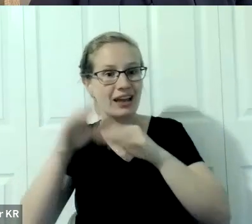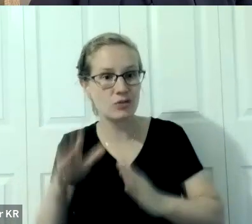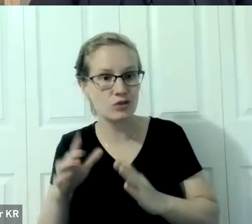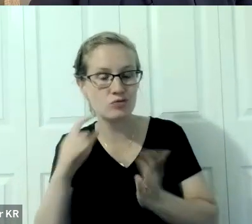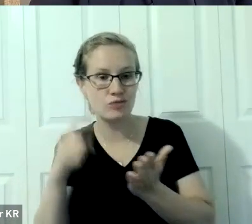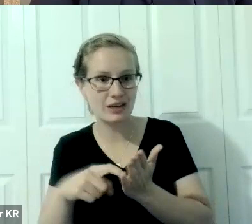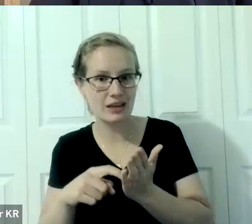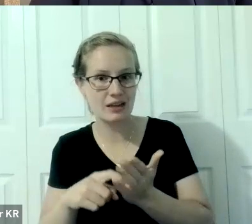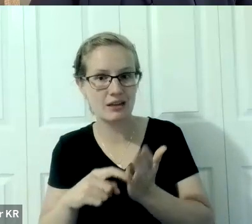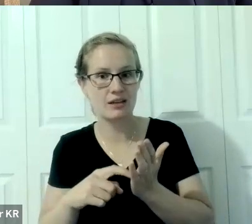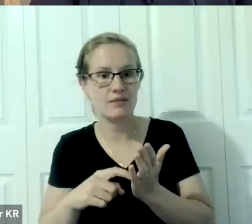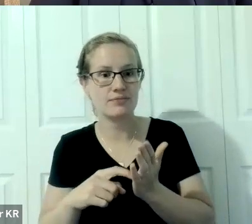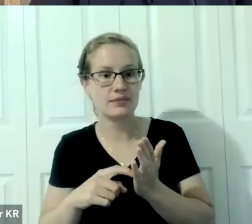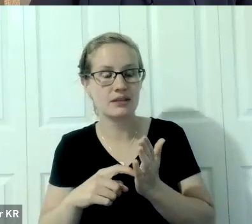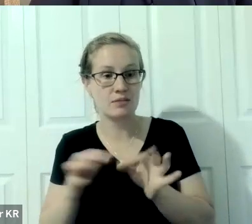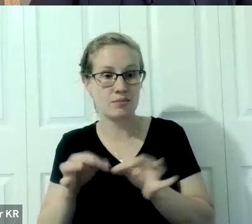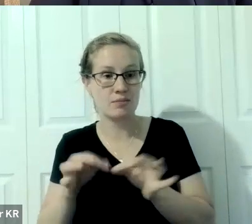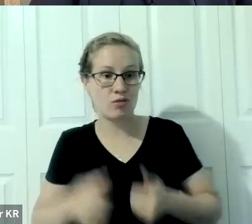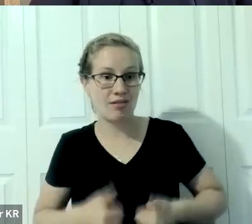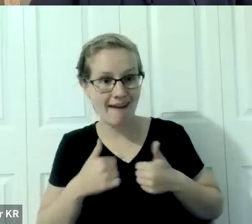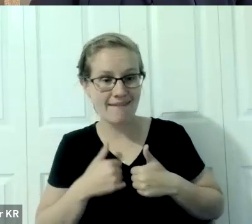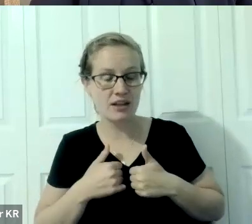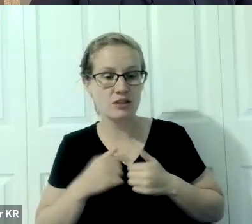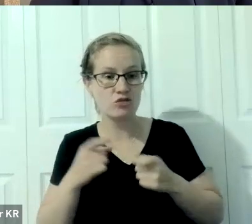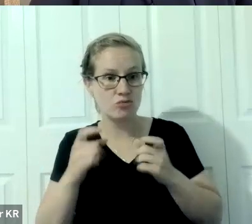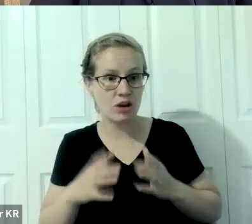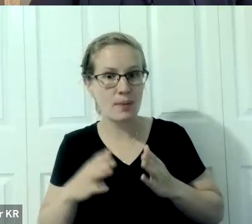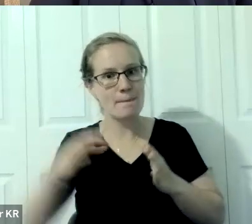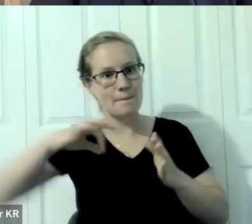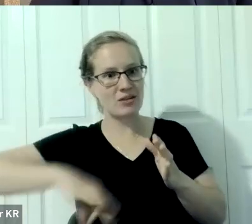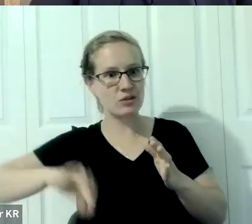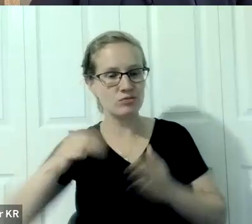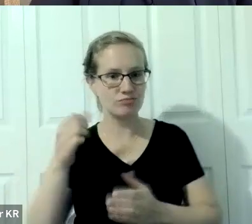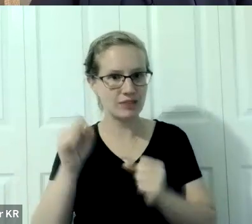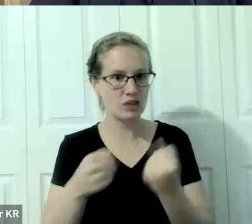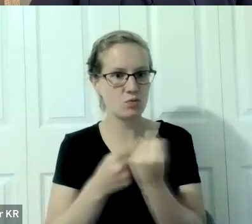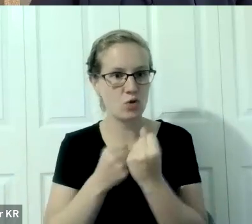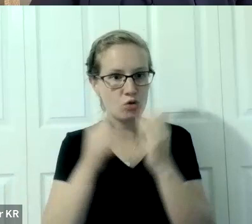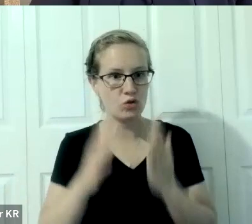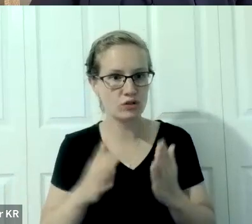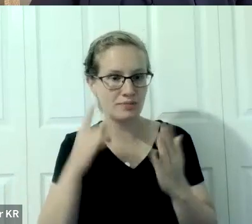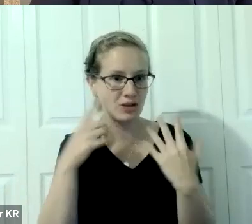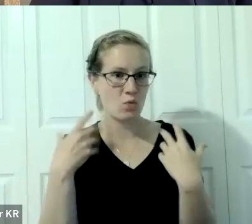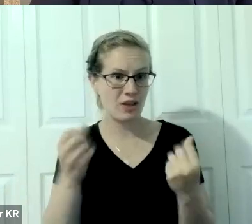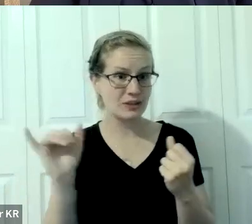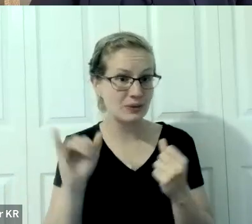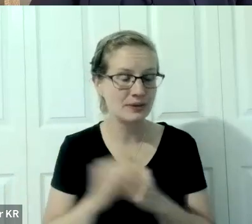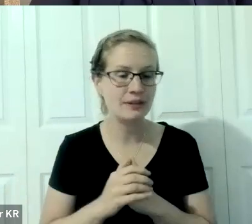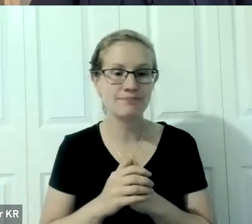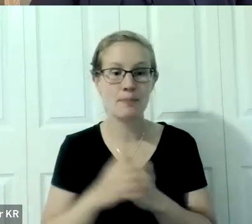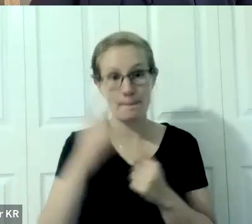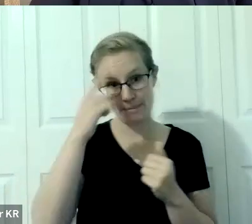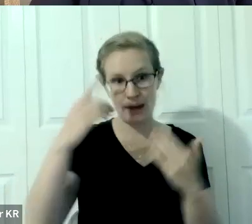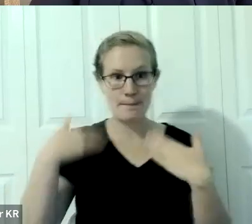to recognize that the spiritual life, a spiritual director, can really help support a person's mental wellness. Again, we're mind, body,